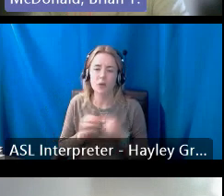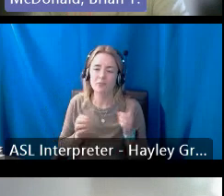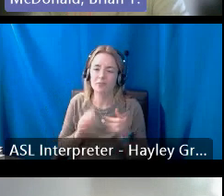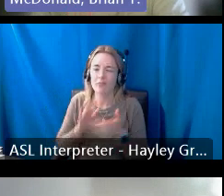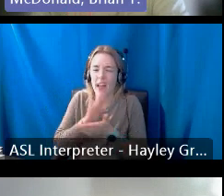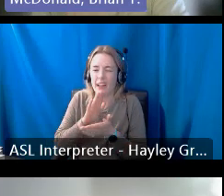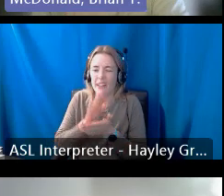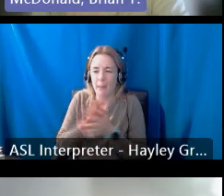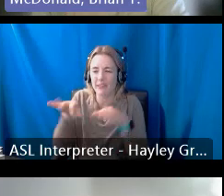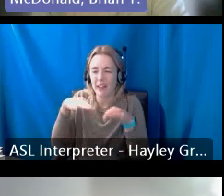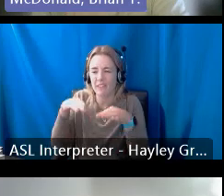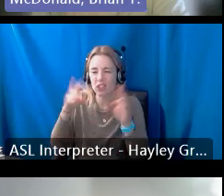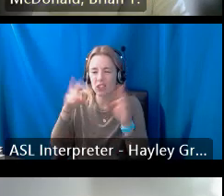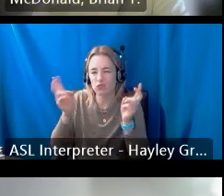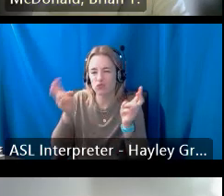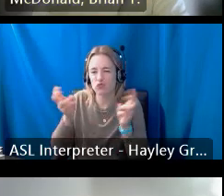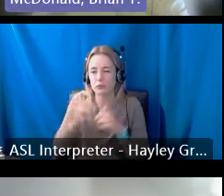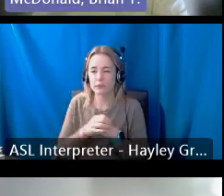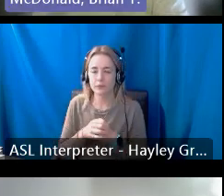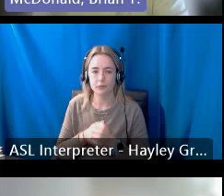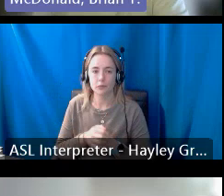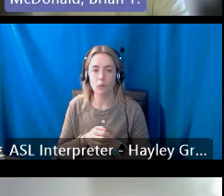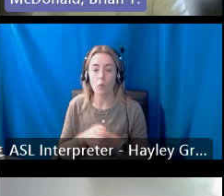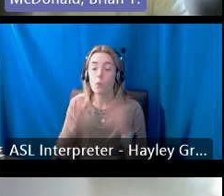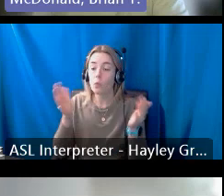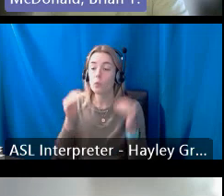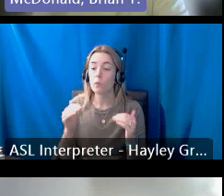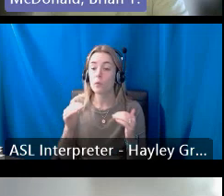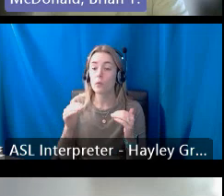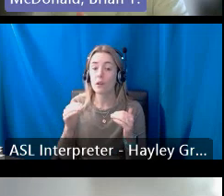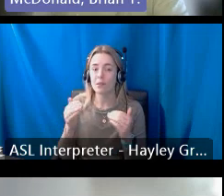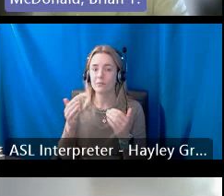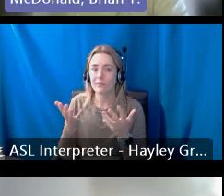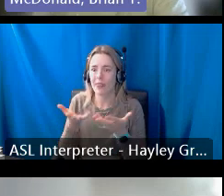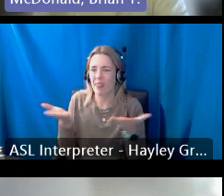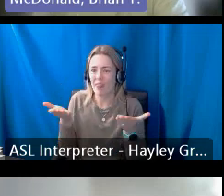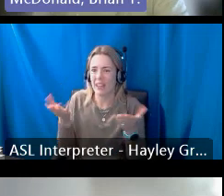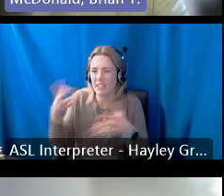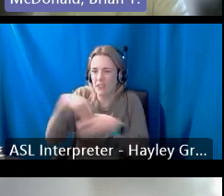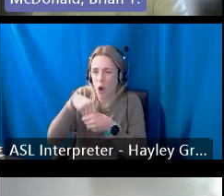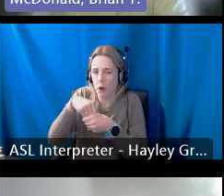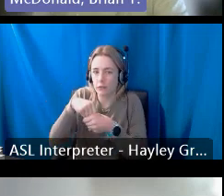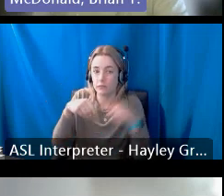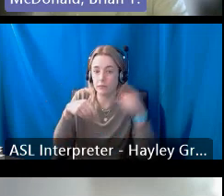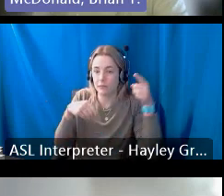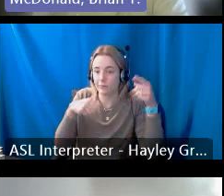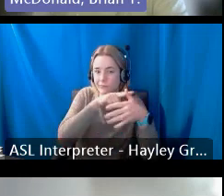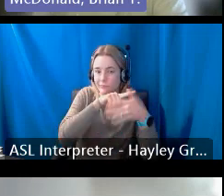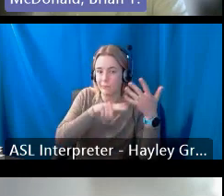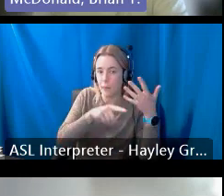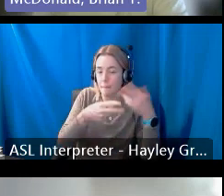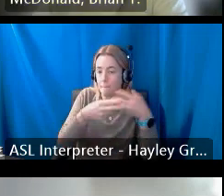what a literature review is. What are the components? I bolded those components.